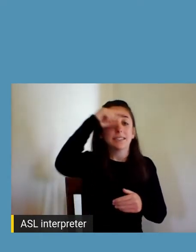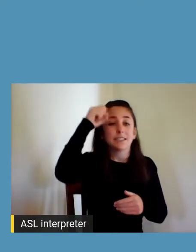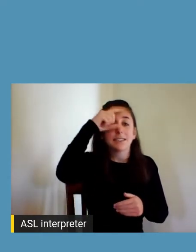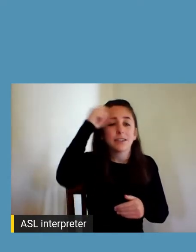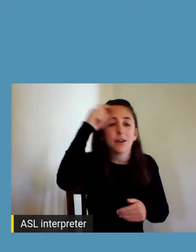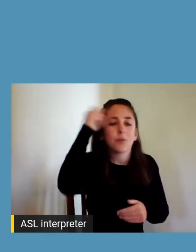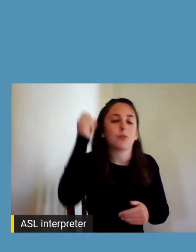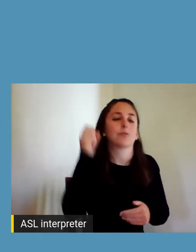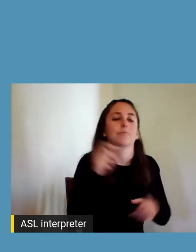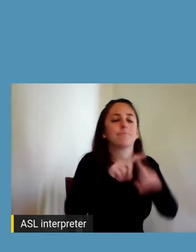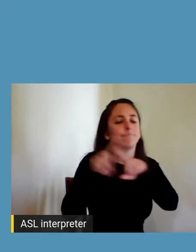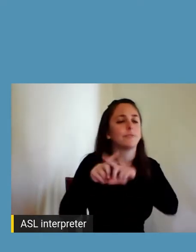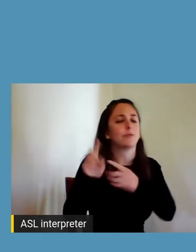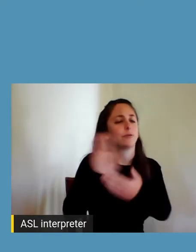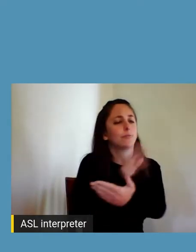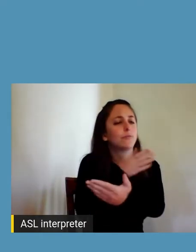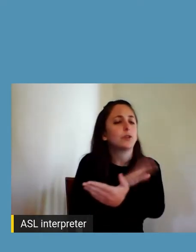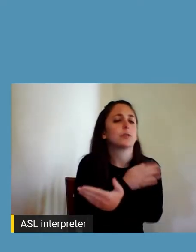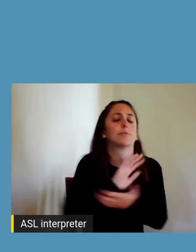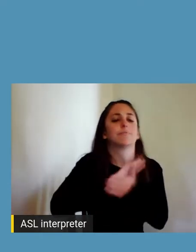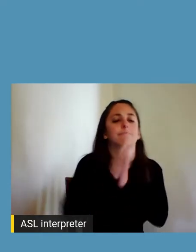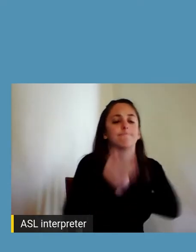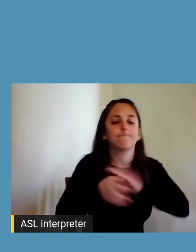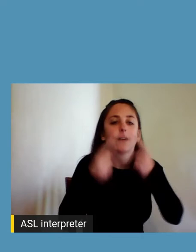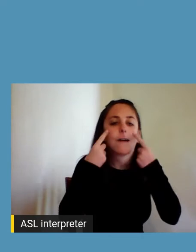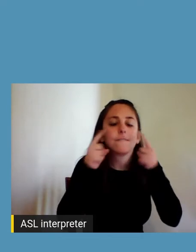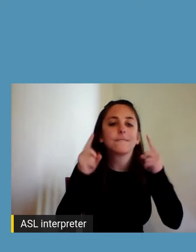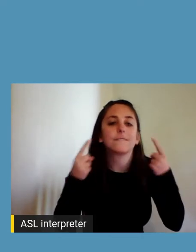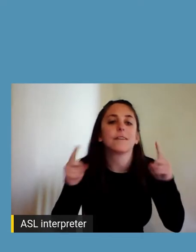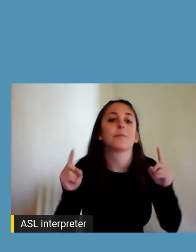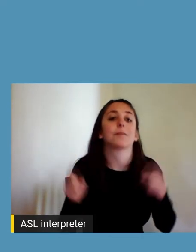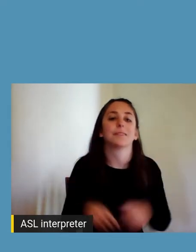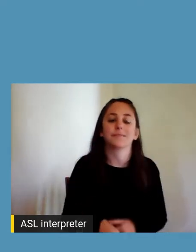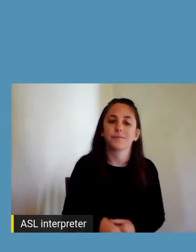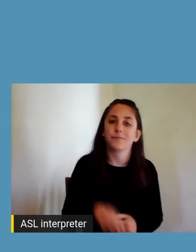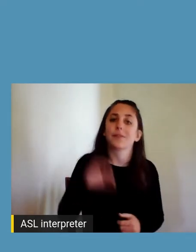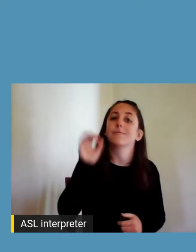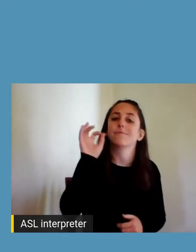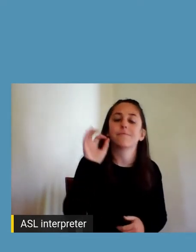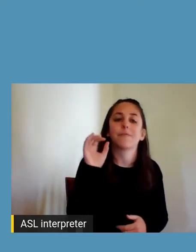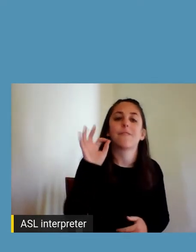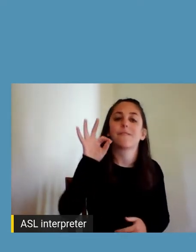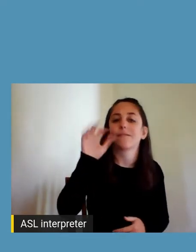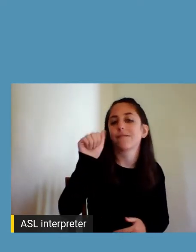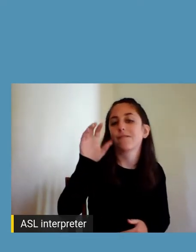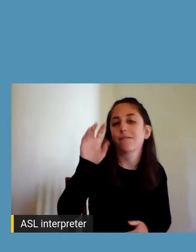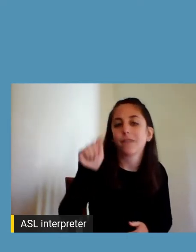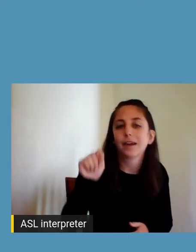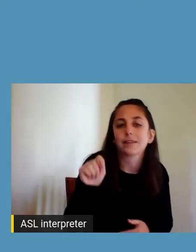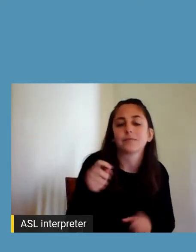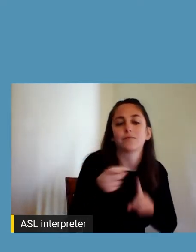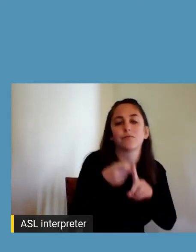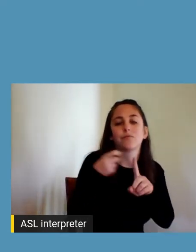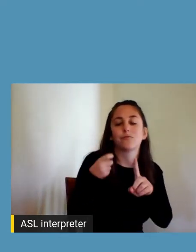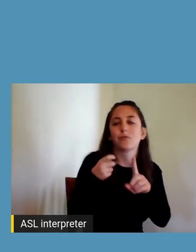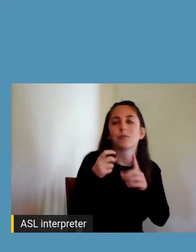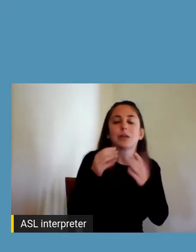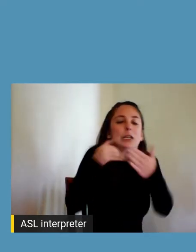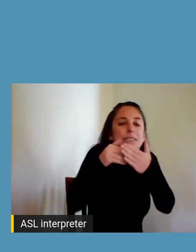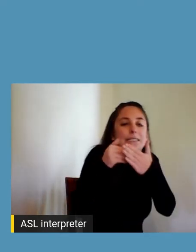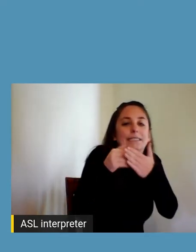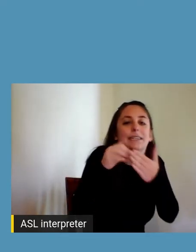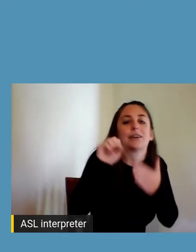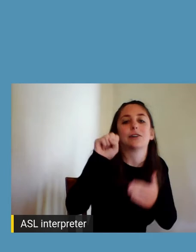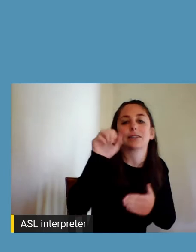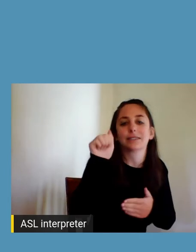like Driver's License and Good For You. Fun fact, she's also from Temecula, which is a few miles north from San Diego.